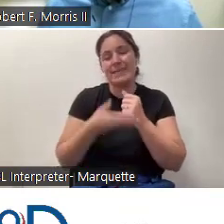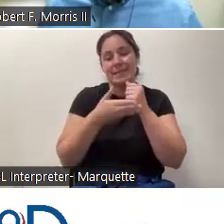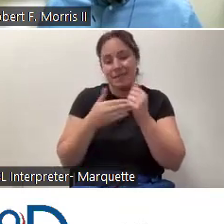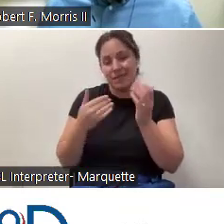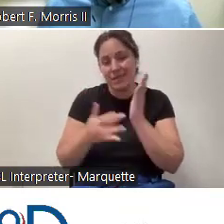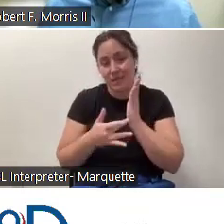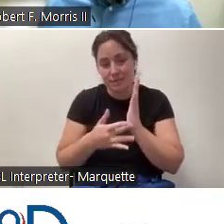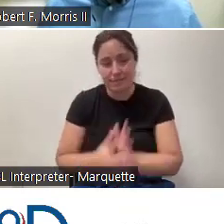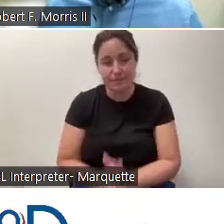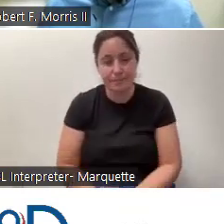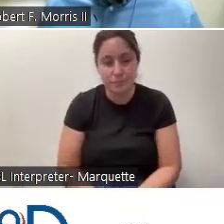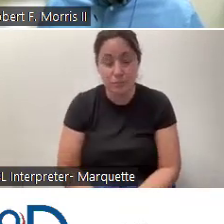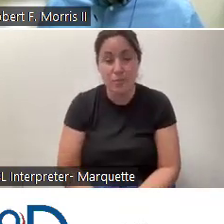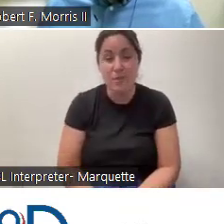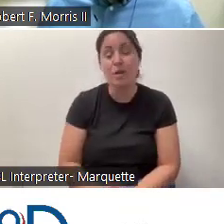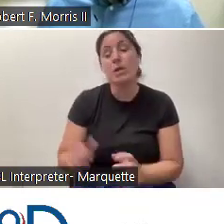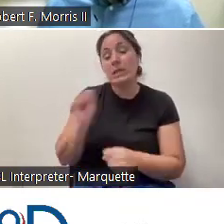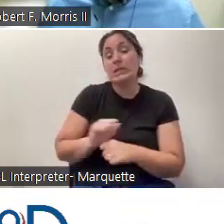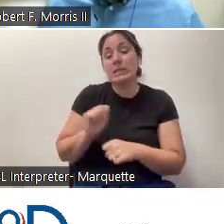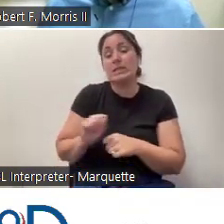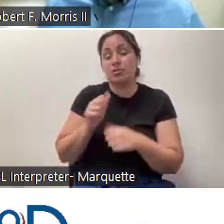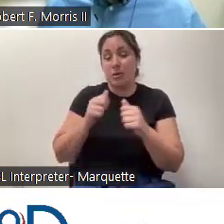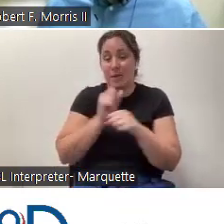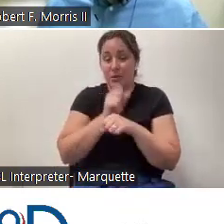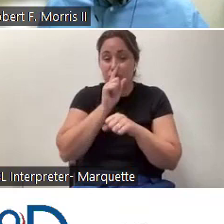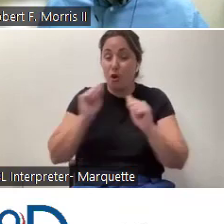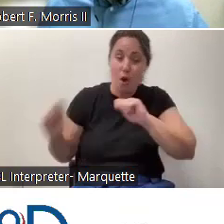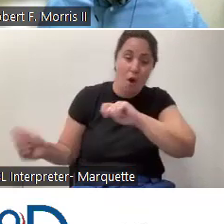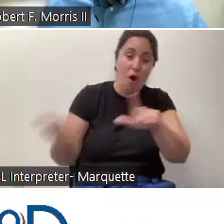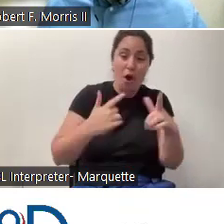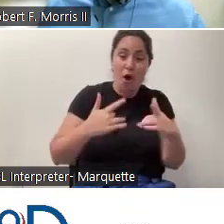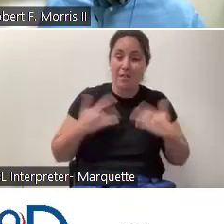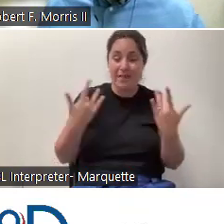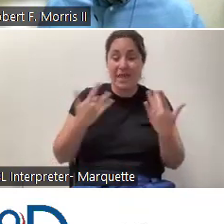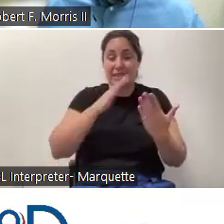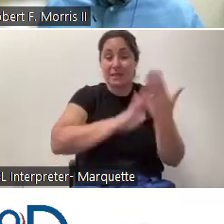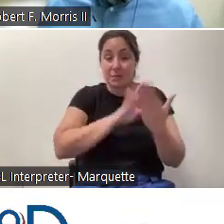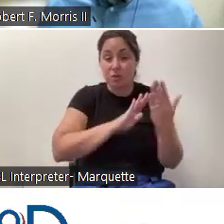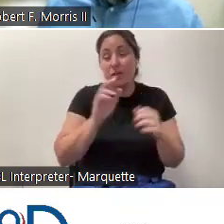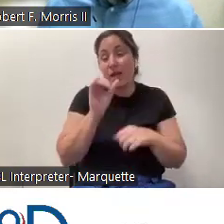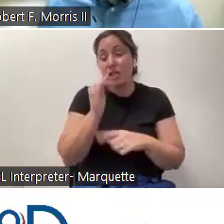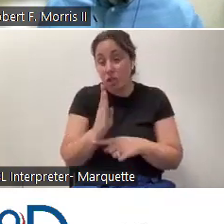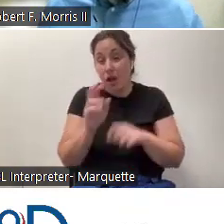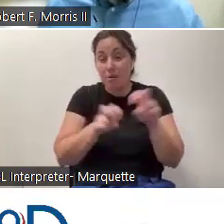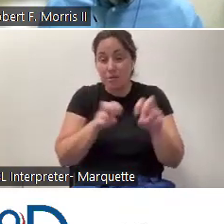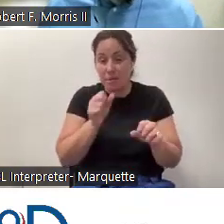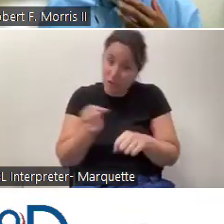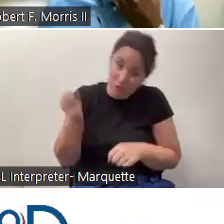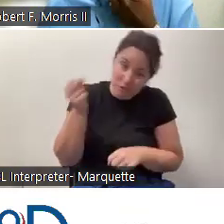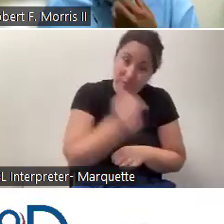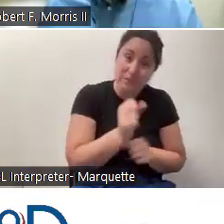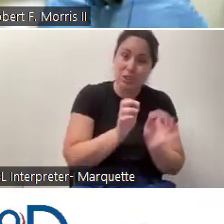working on trying to make sure that our events are all, in-person events like a job fair has interpreters